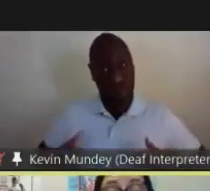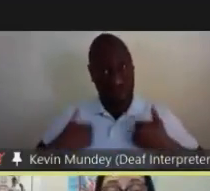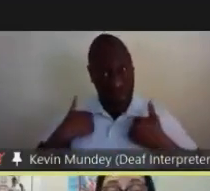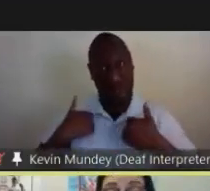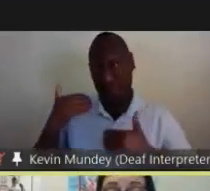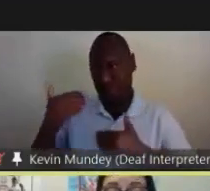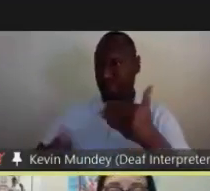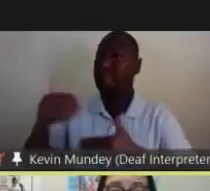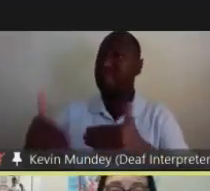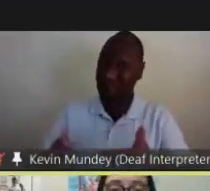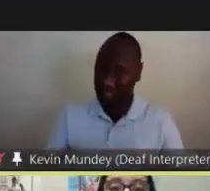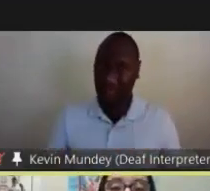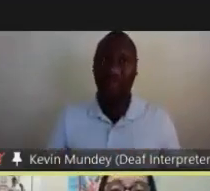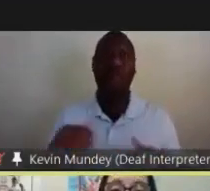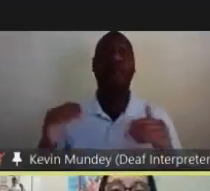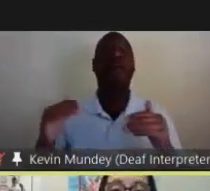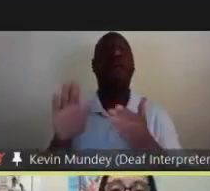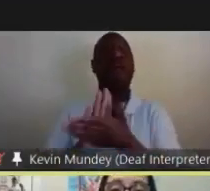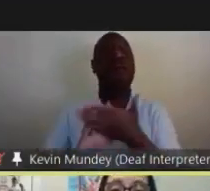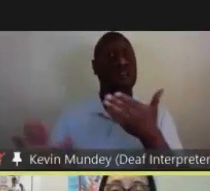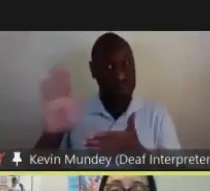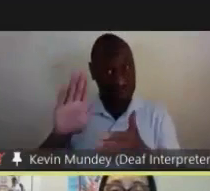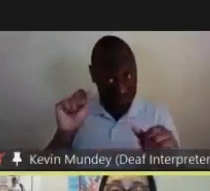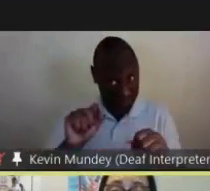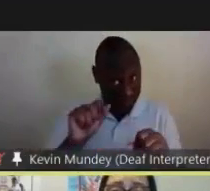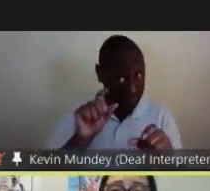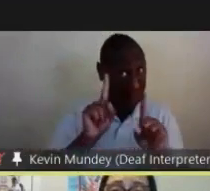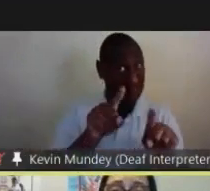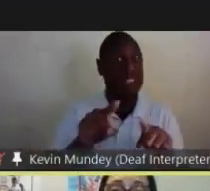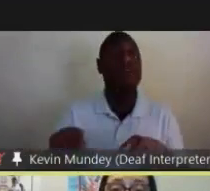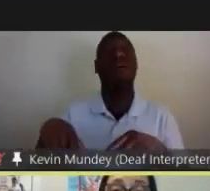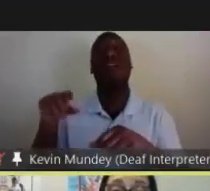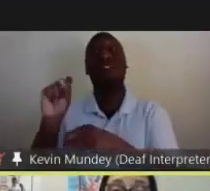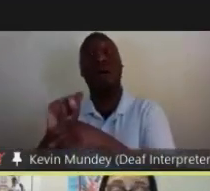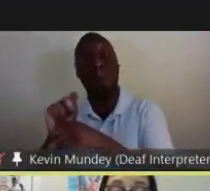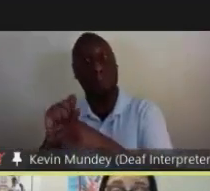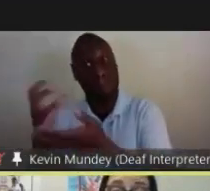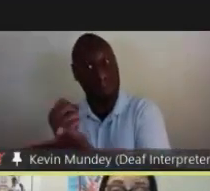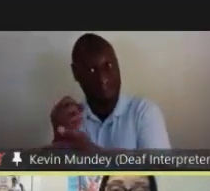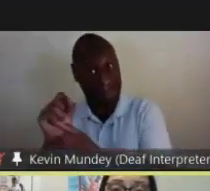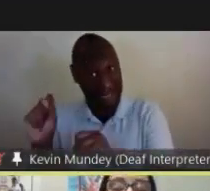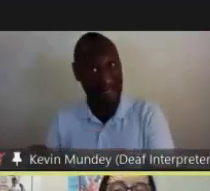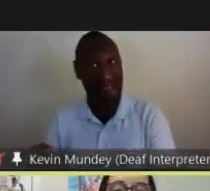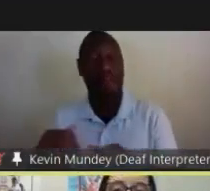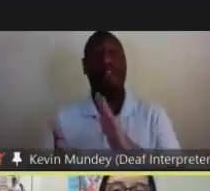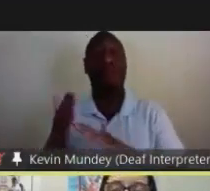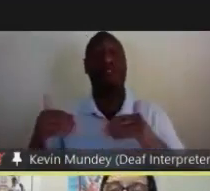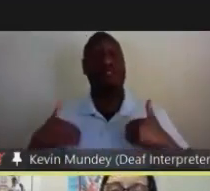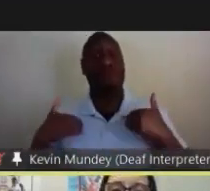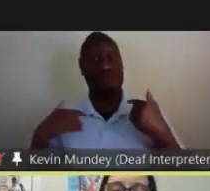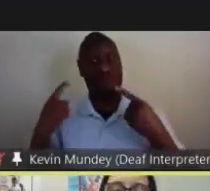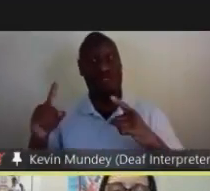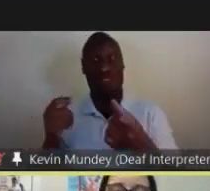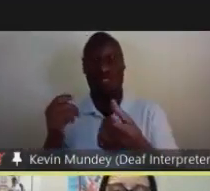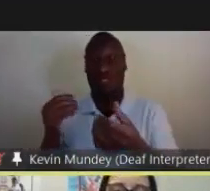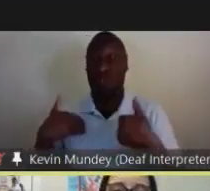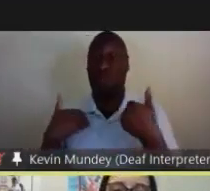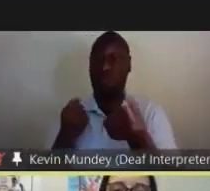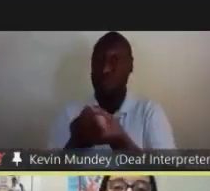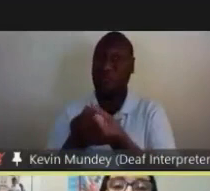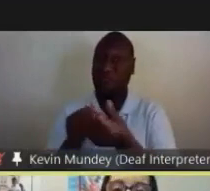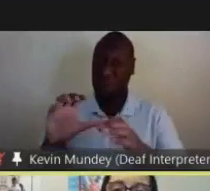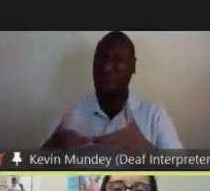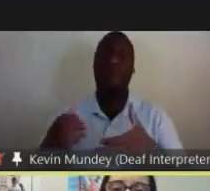education, and/or employment. I also run the Young Adults Support Group at Liberty Resources. Contact me if you have any